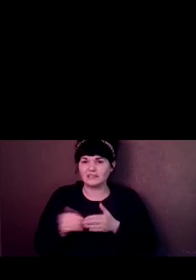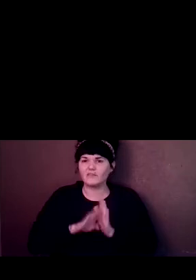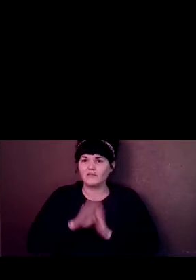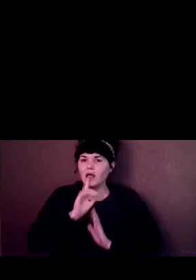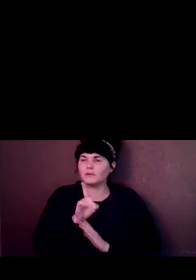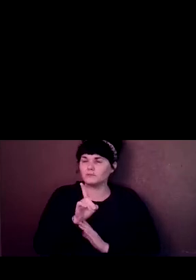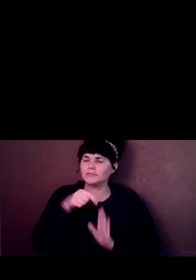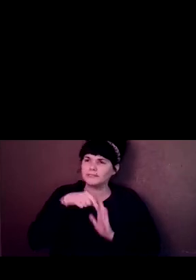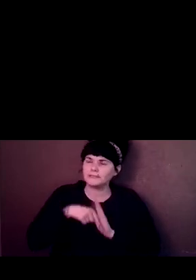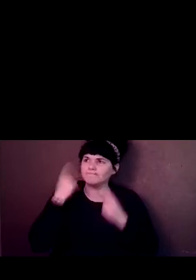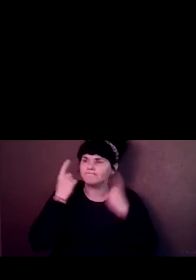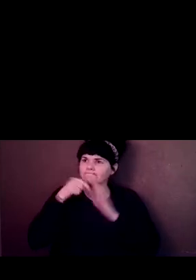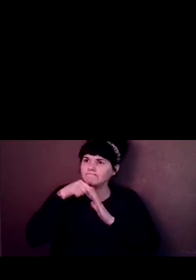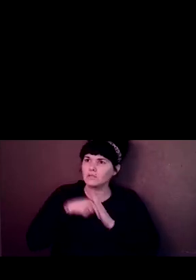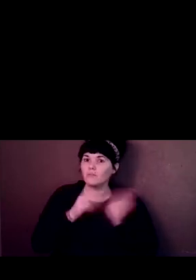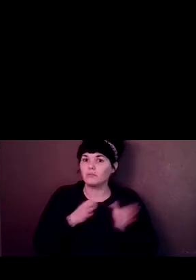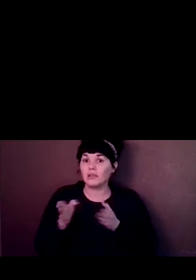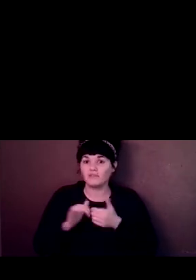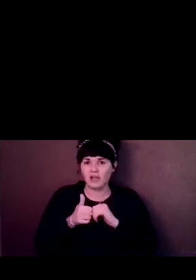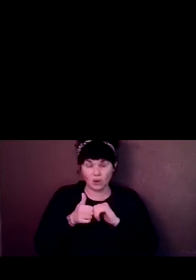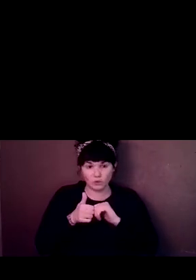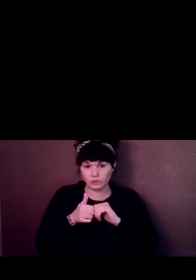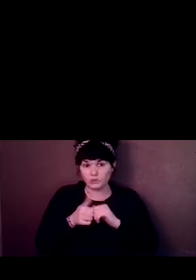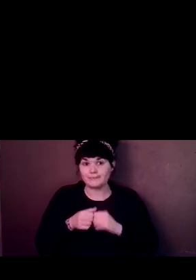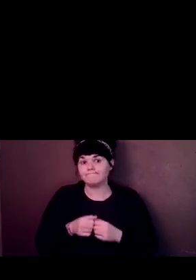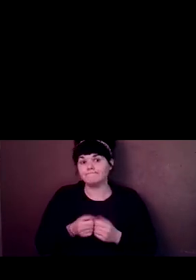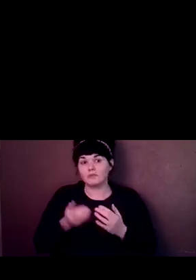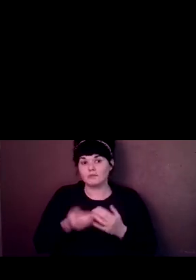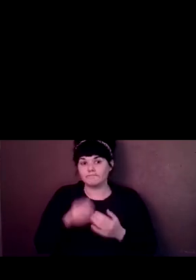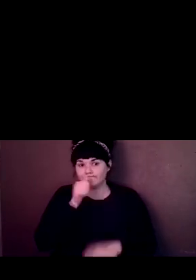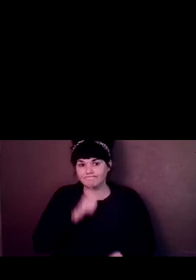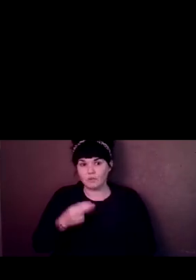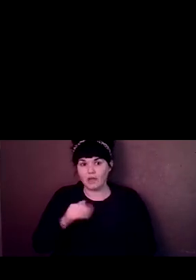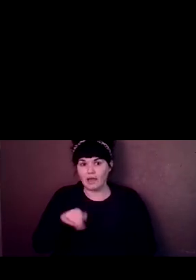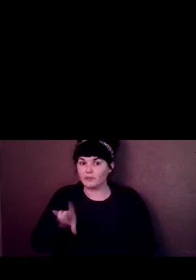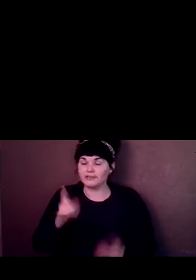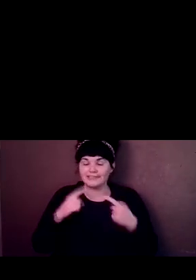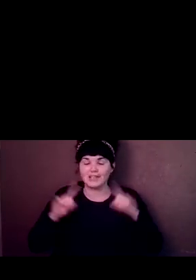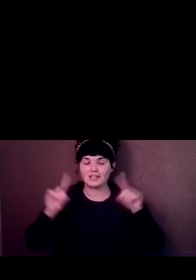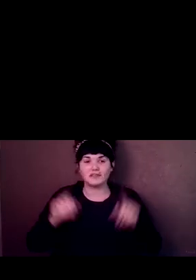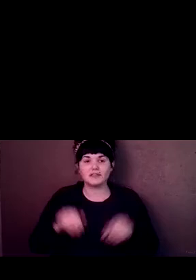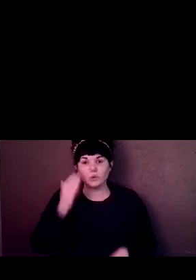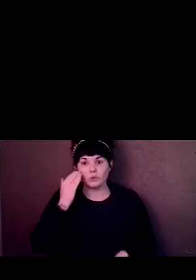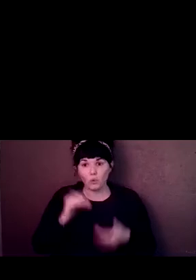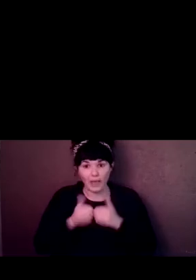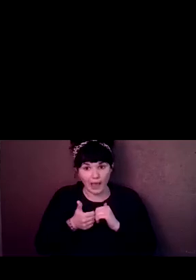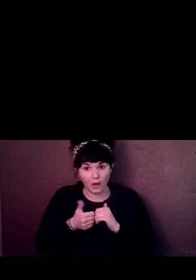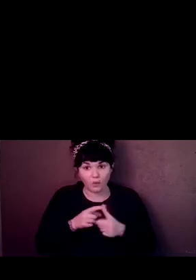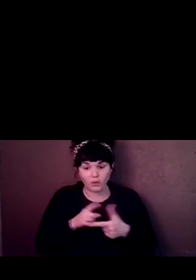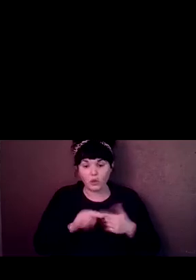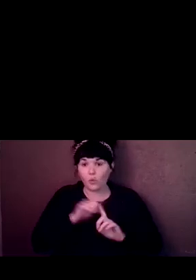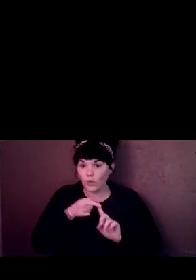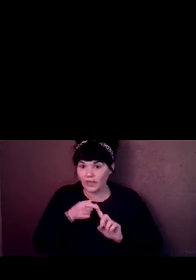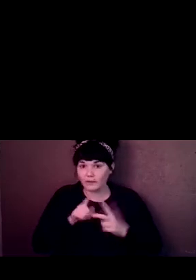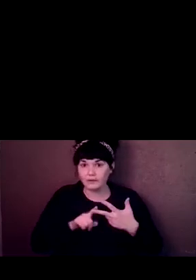for navigating a hybrid situation successfully. So knowing how, when, and why